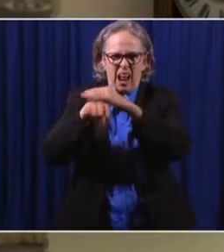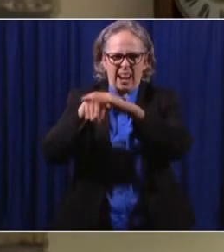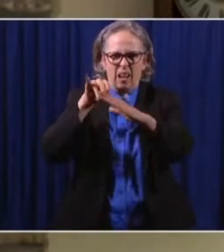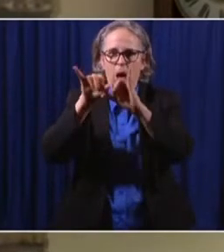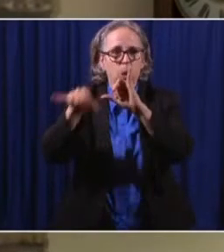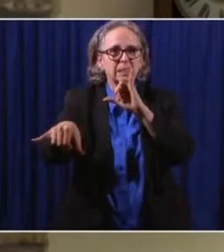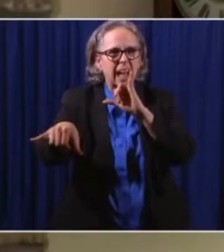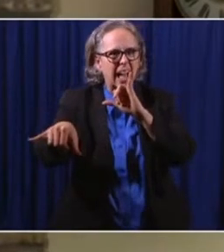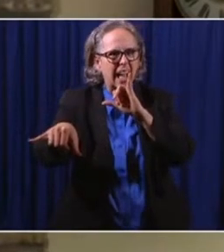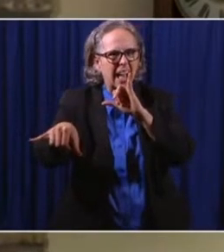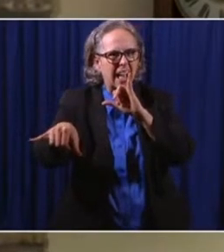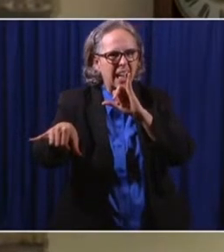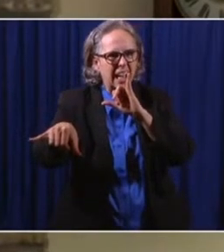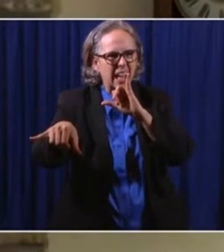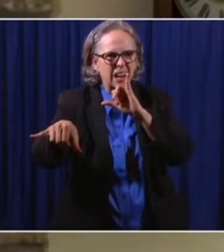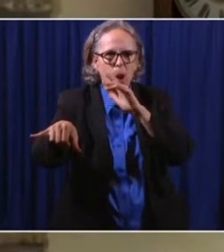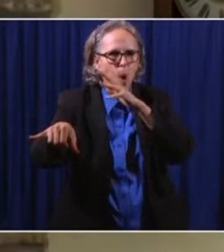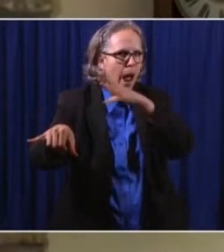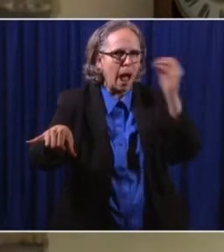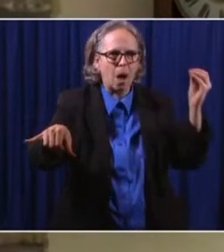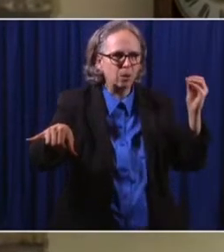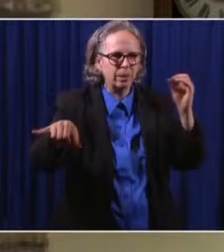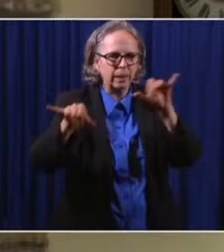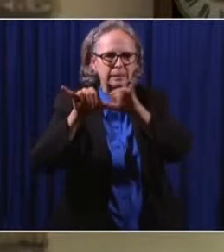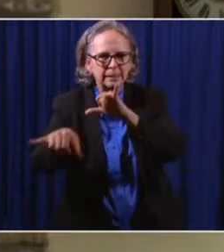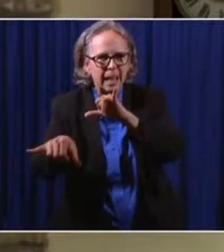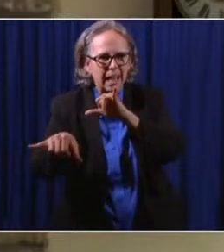community. But when you talk about a college,